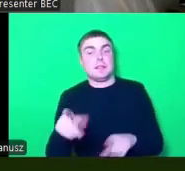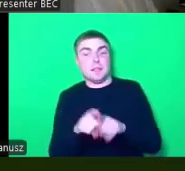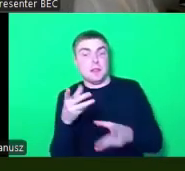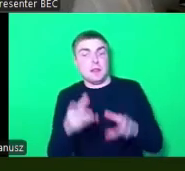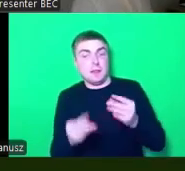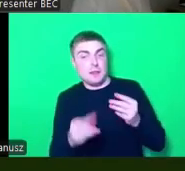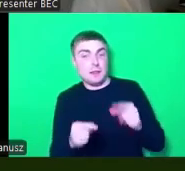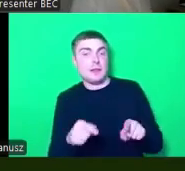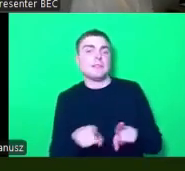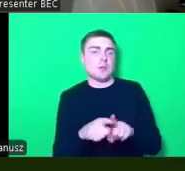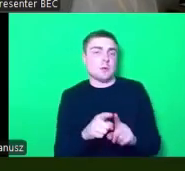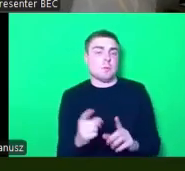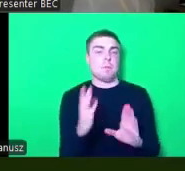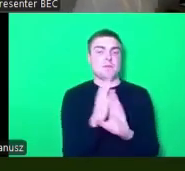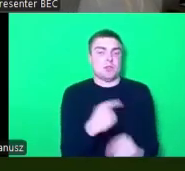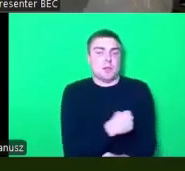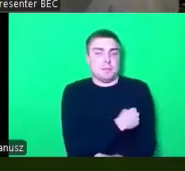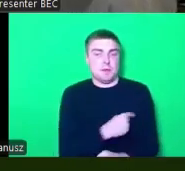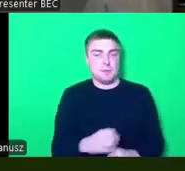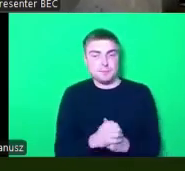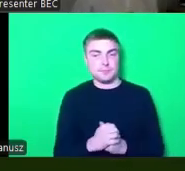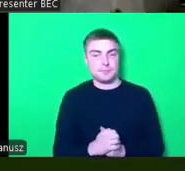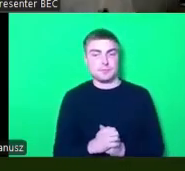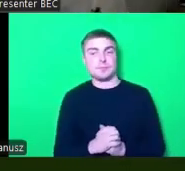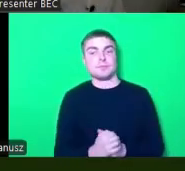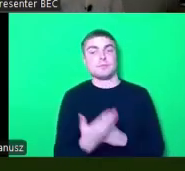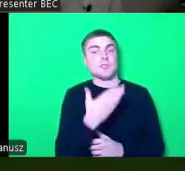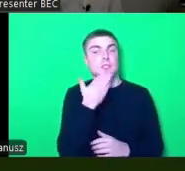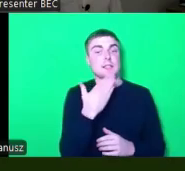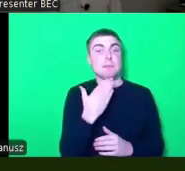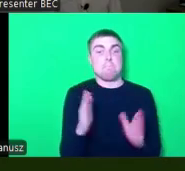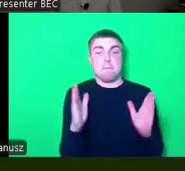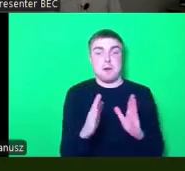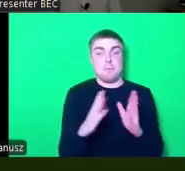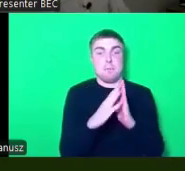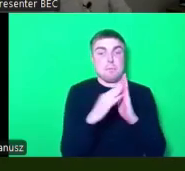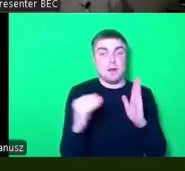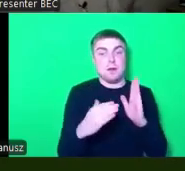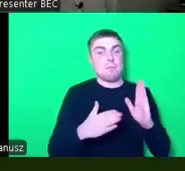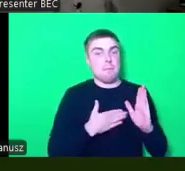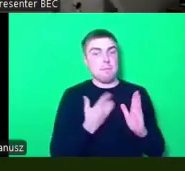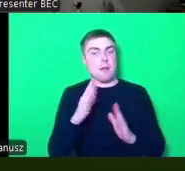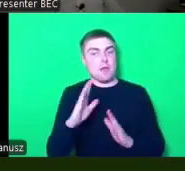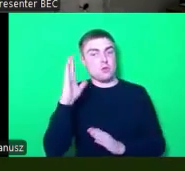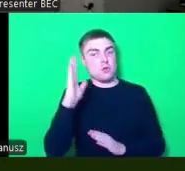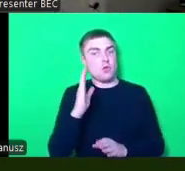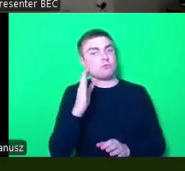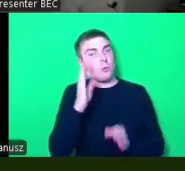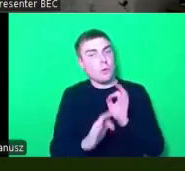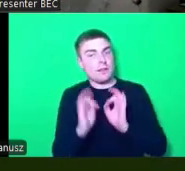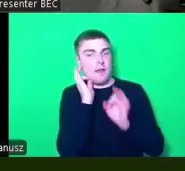that goes in a little model that gives us this physiological equivalent temperature. We put